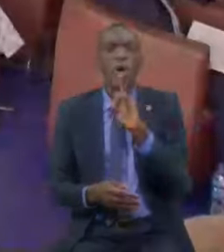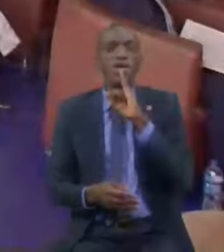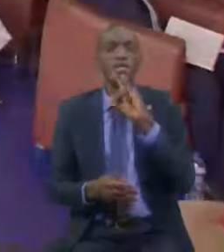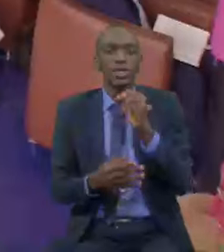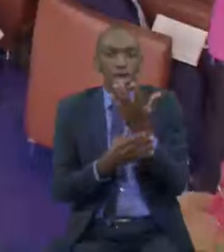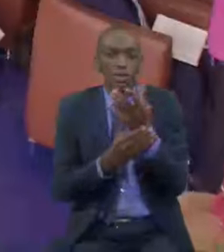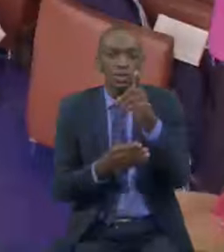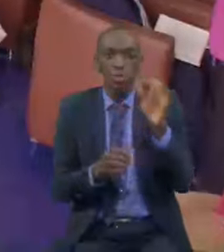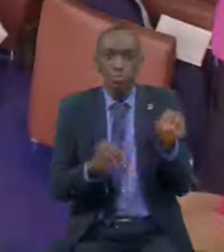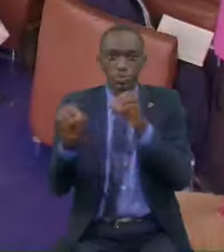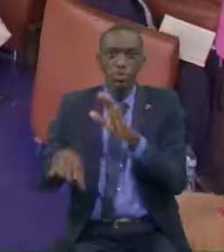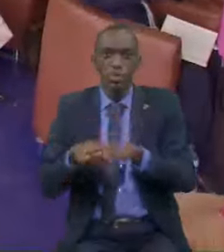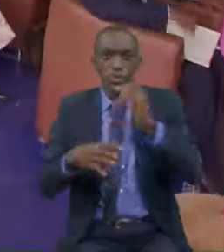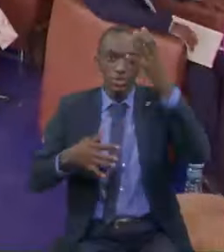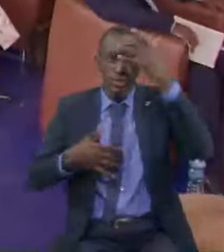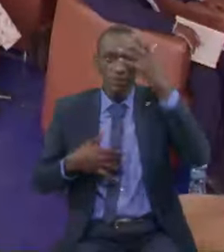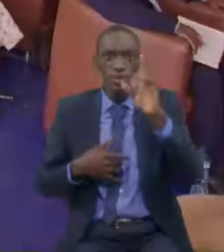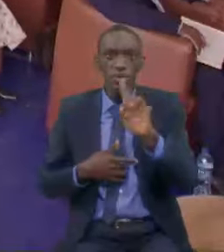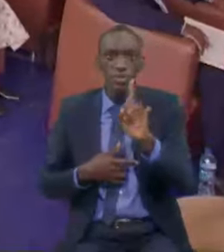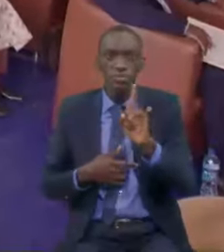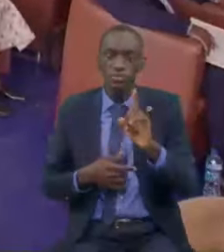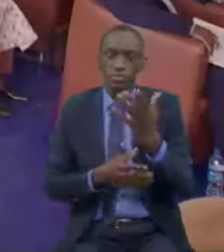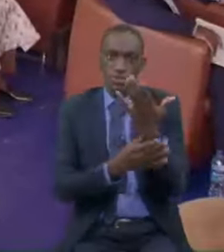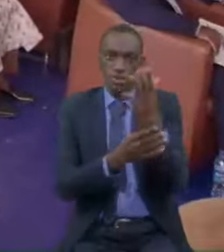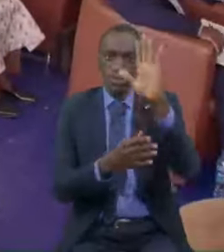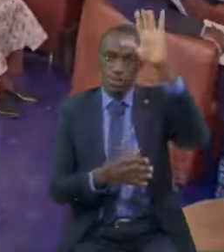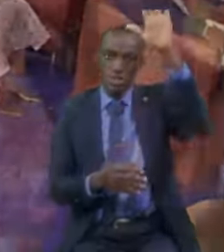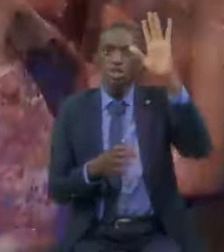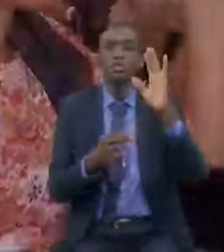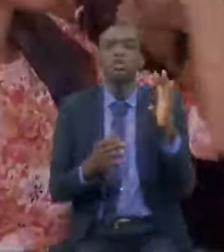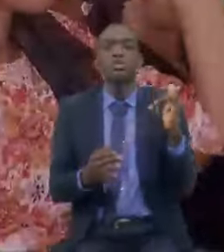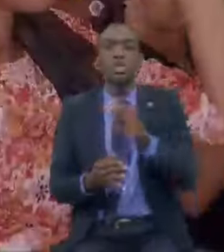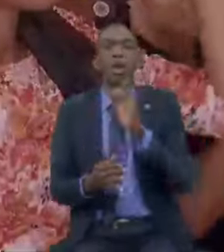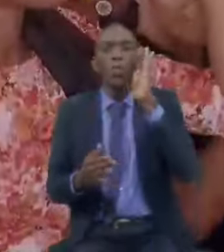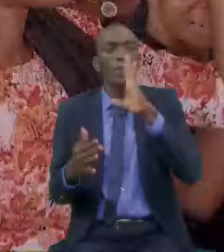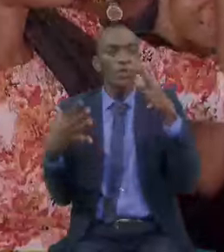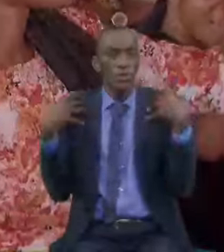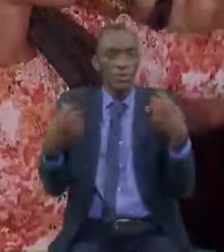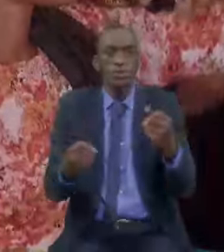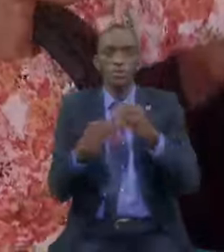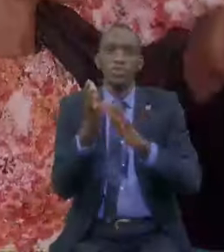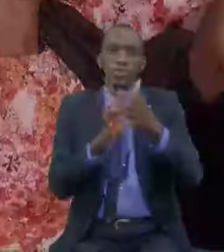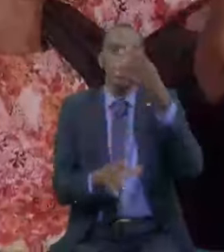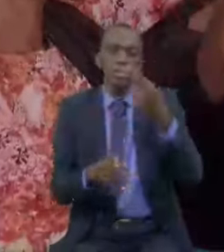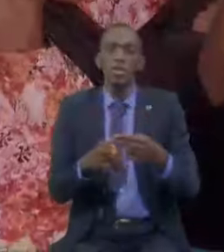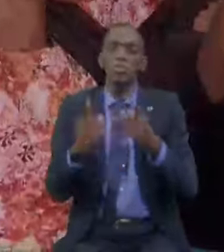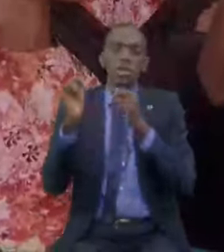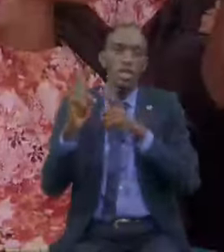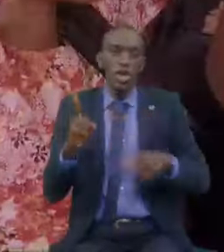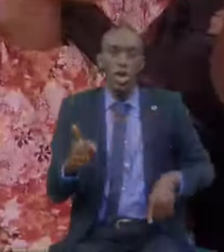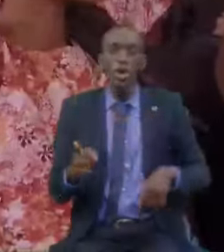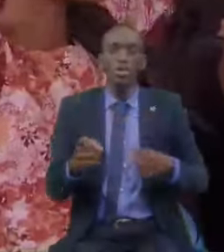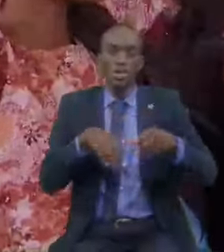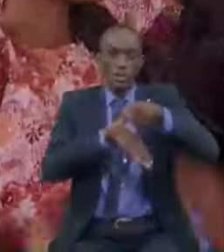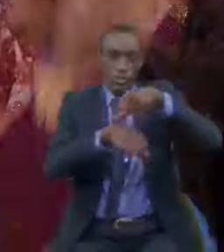on the sick? And they will recover. The Lord anoint all your hands afresh with the